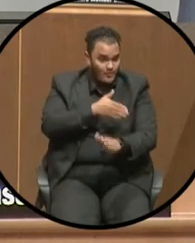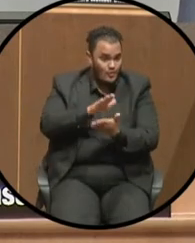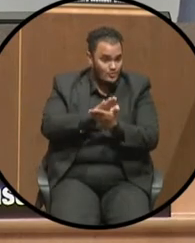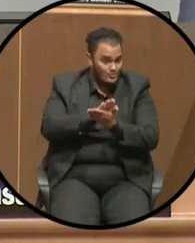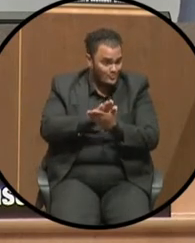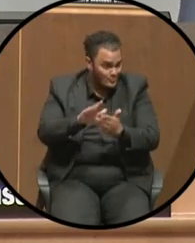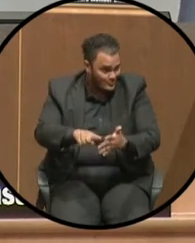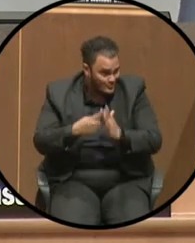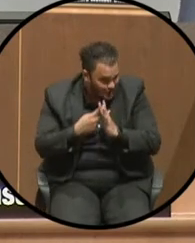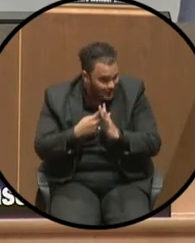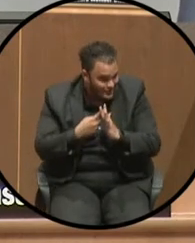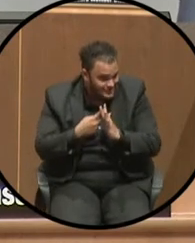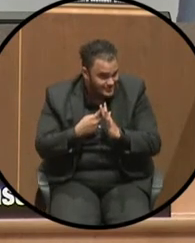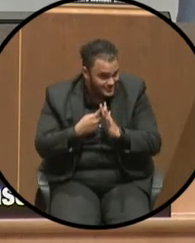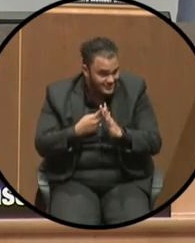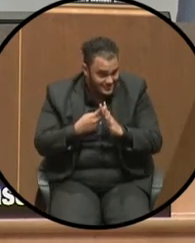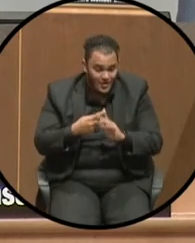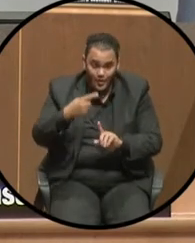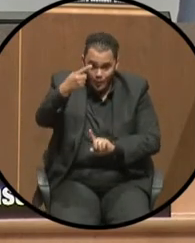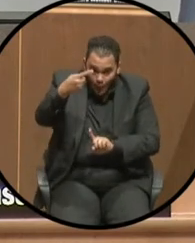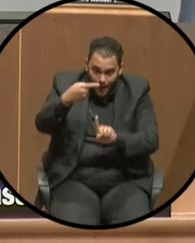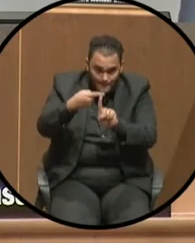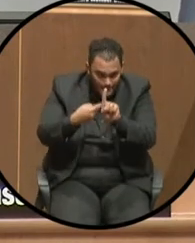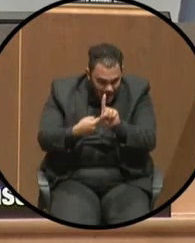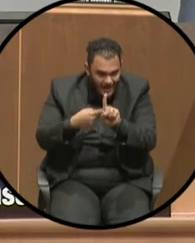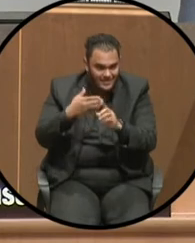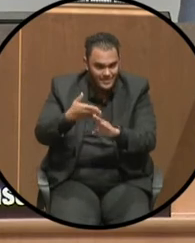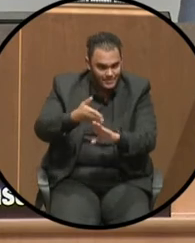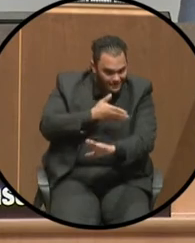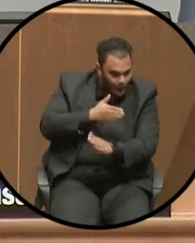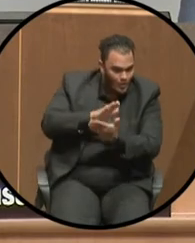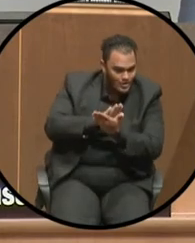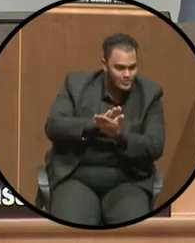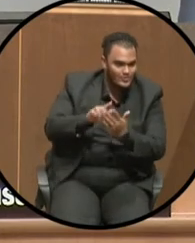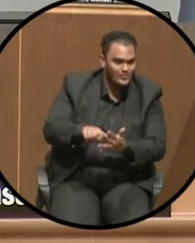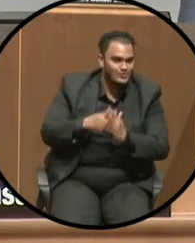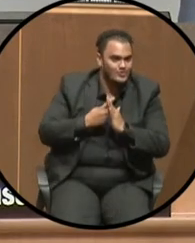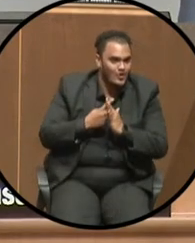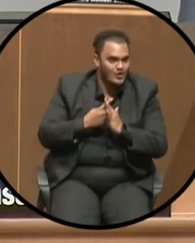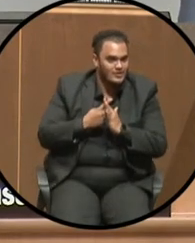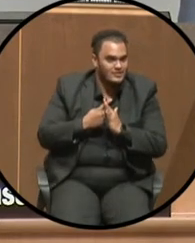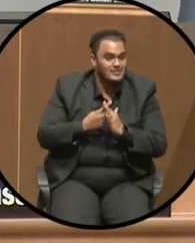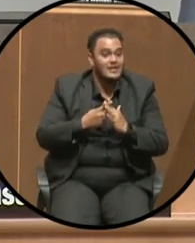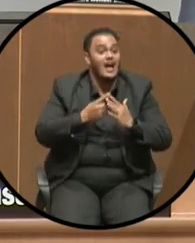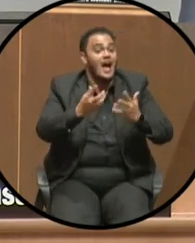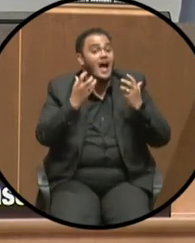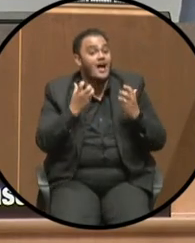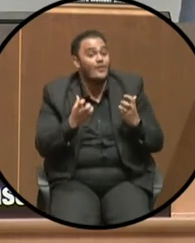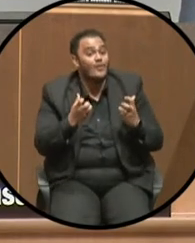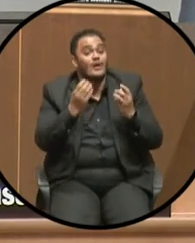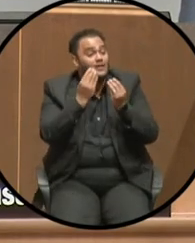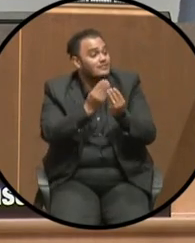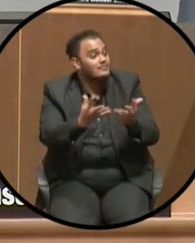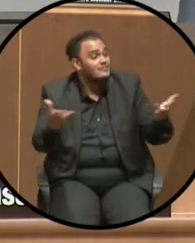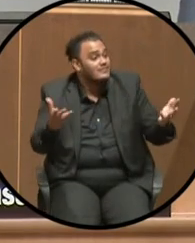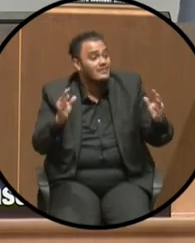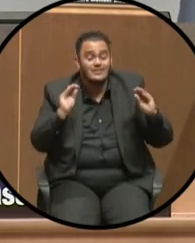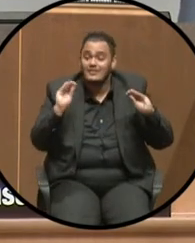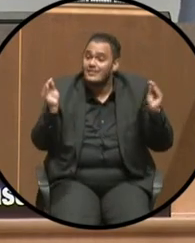are 4 weeks from the start of school. I want to reassure the general public that nothing in this new